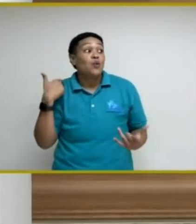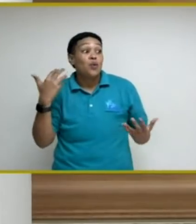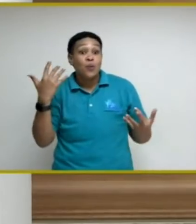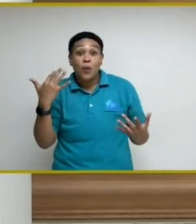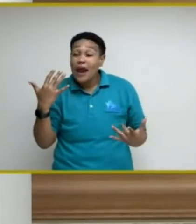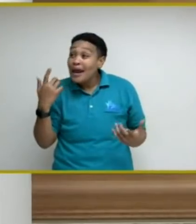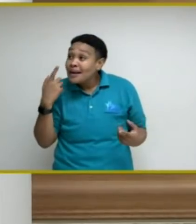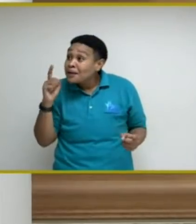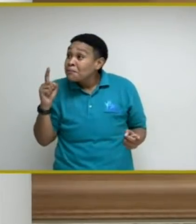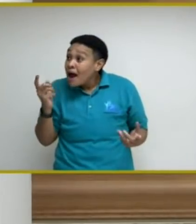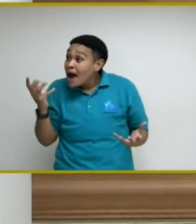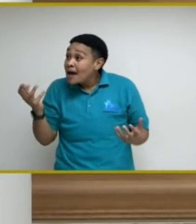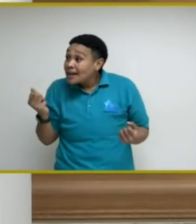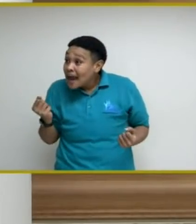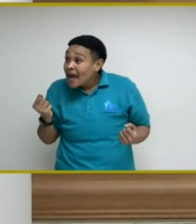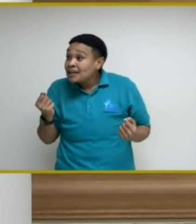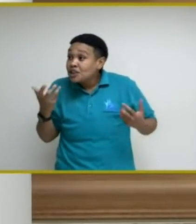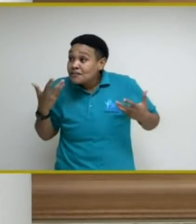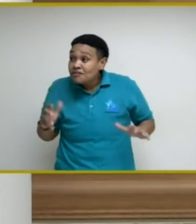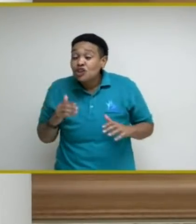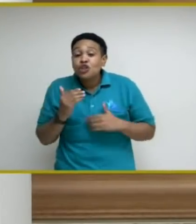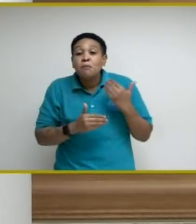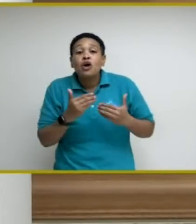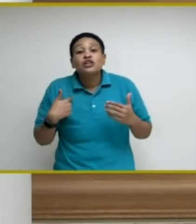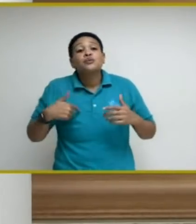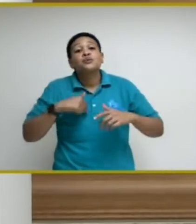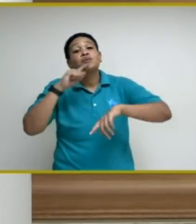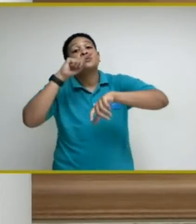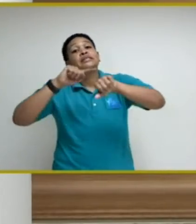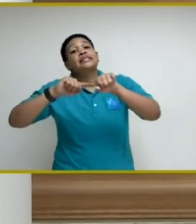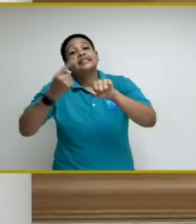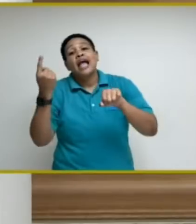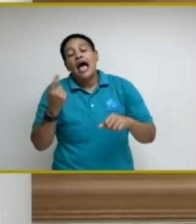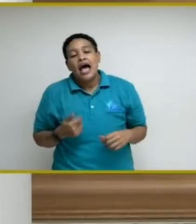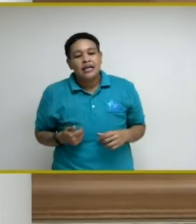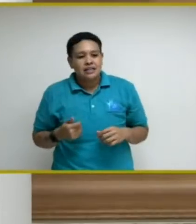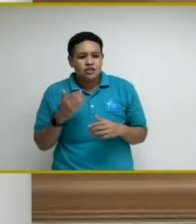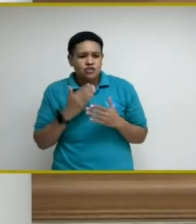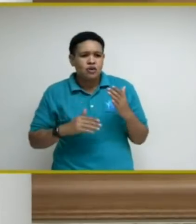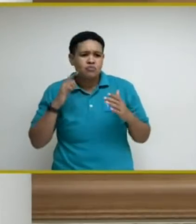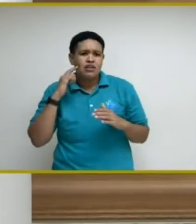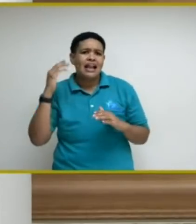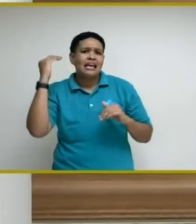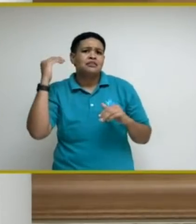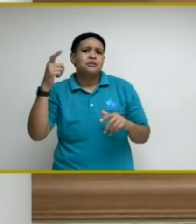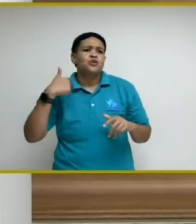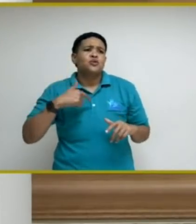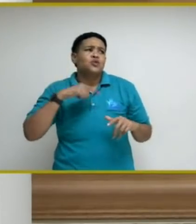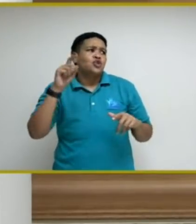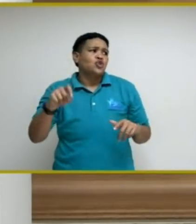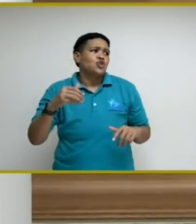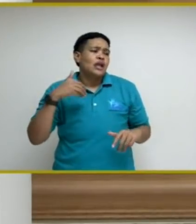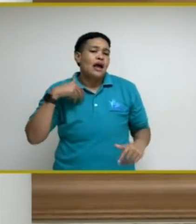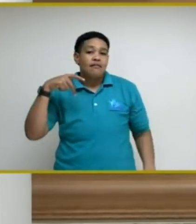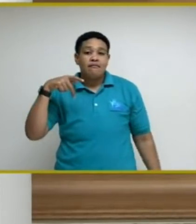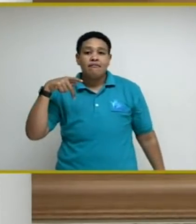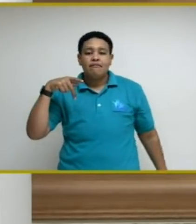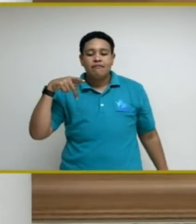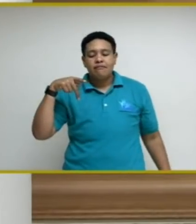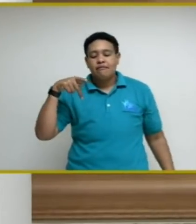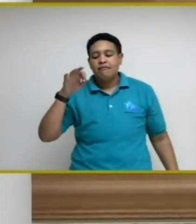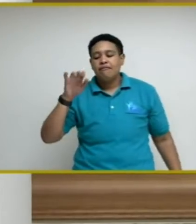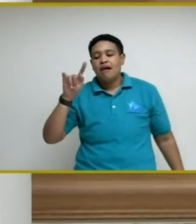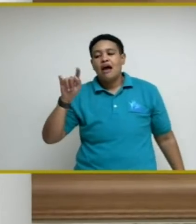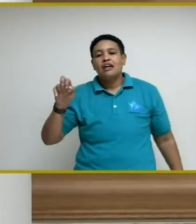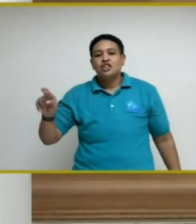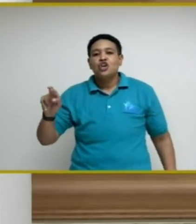complete the process that we had started. And there are some expectations that we should have